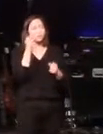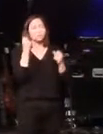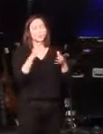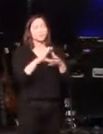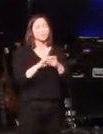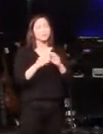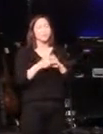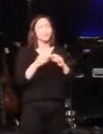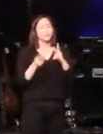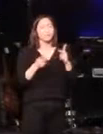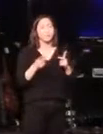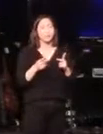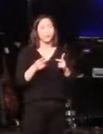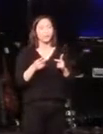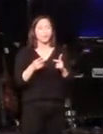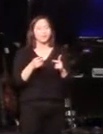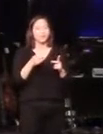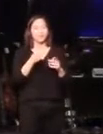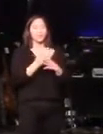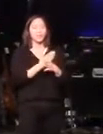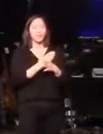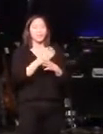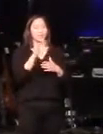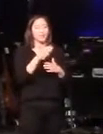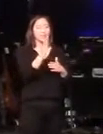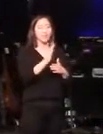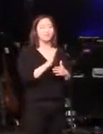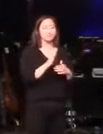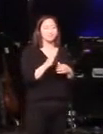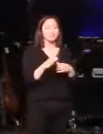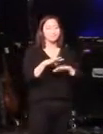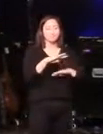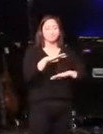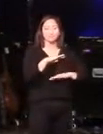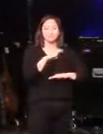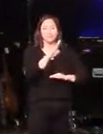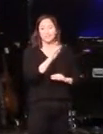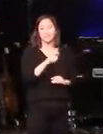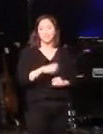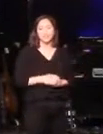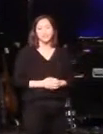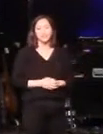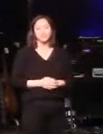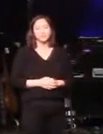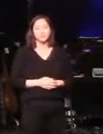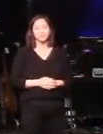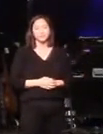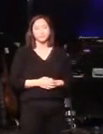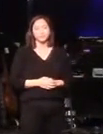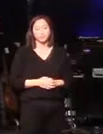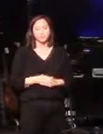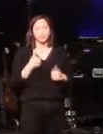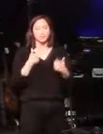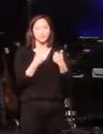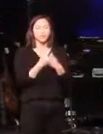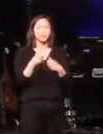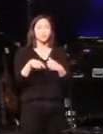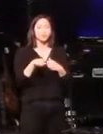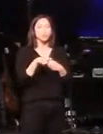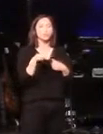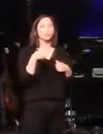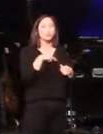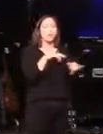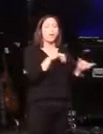you. I challenge you. And I challenge this church that we would be like a church in Philippi, that we are caring about the things